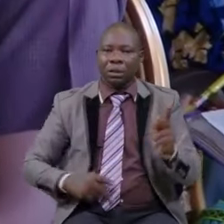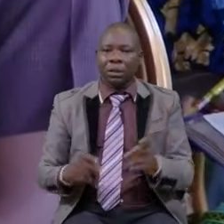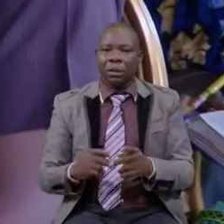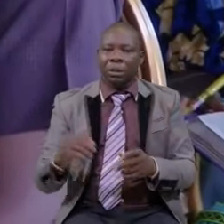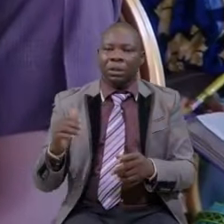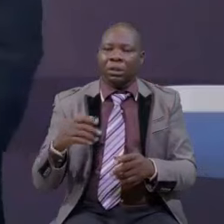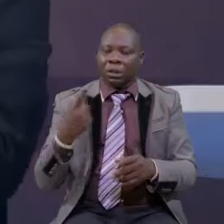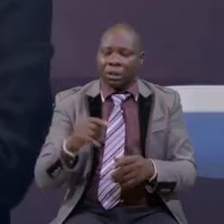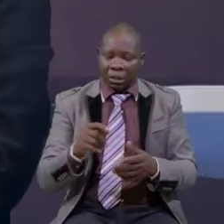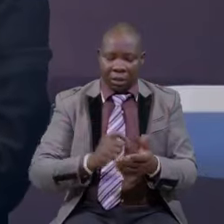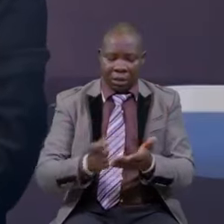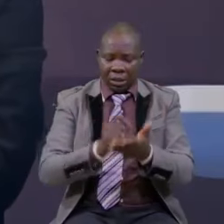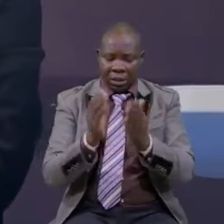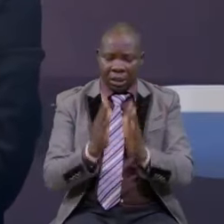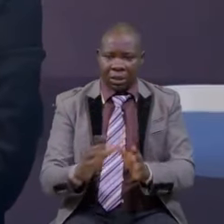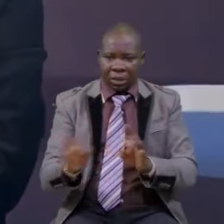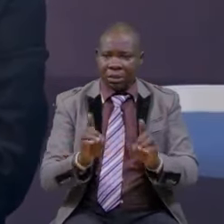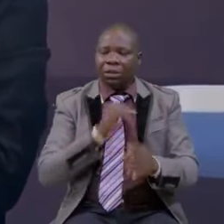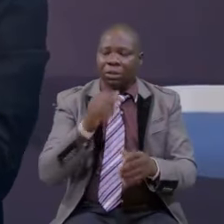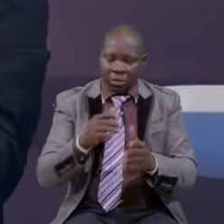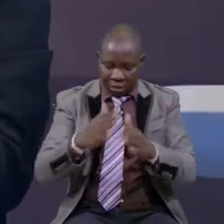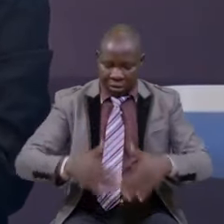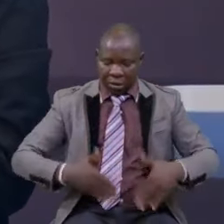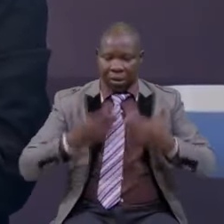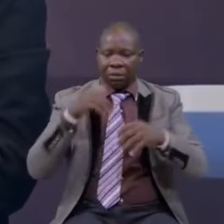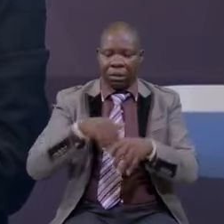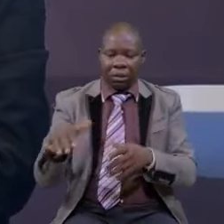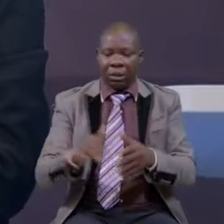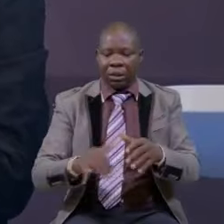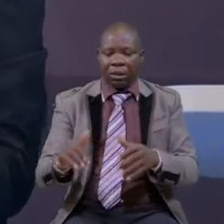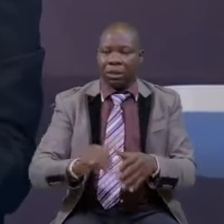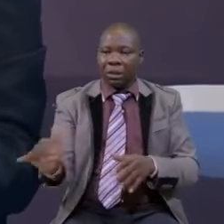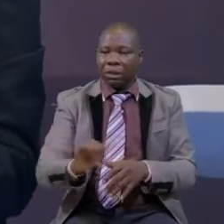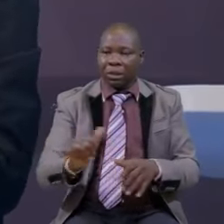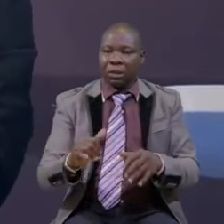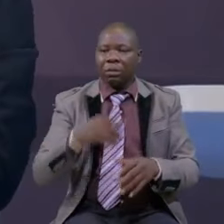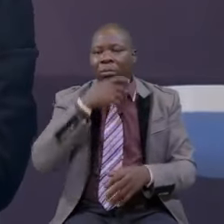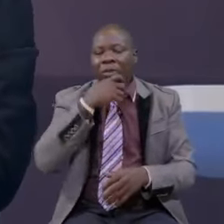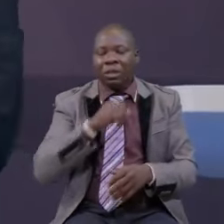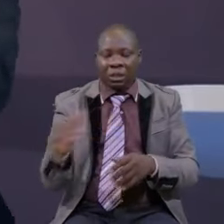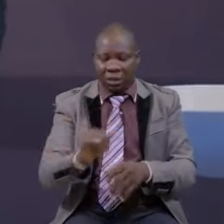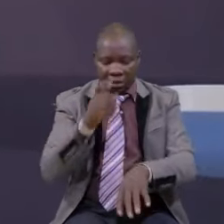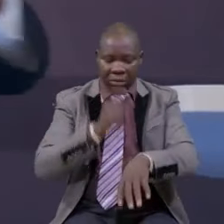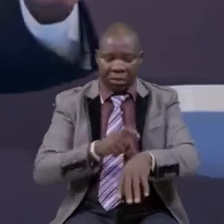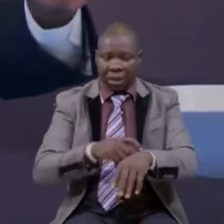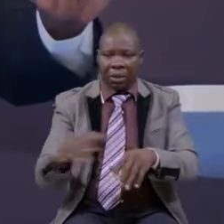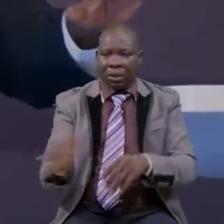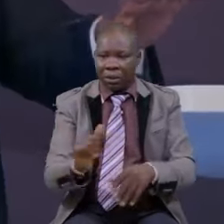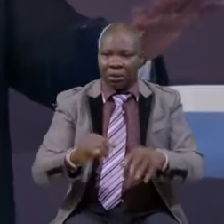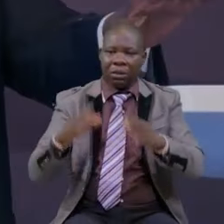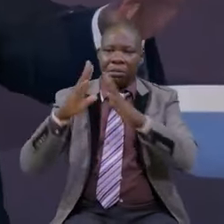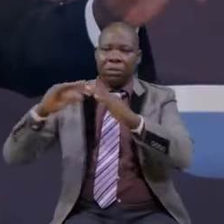didn't live in the same city, in the same age, the same period. They lived